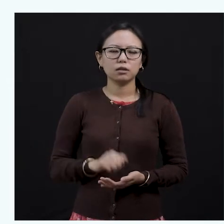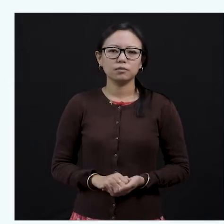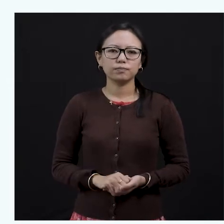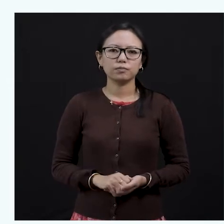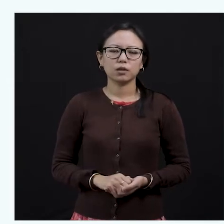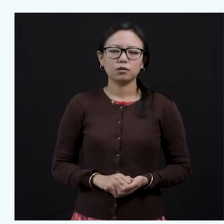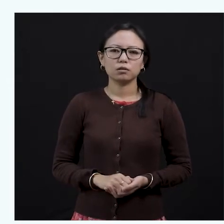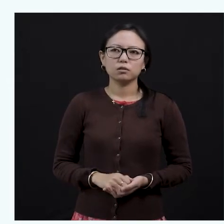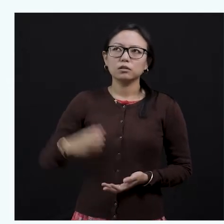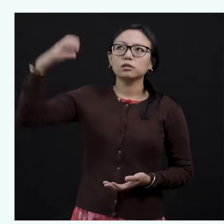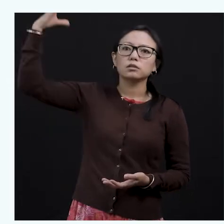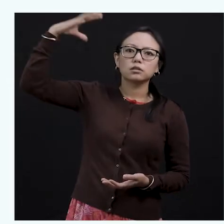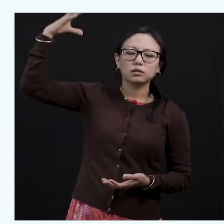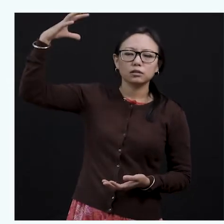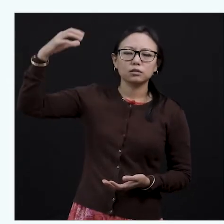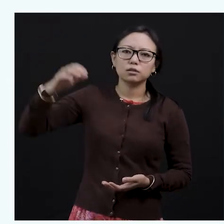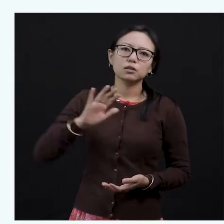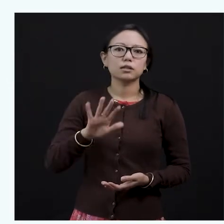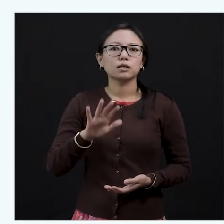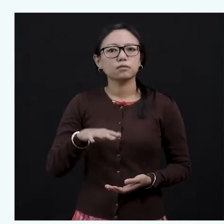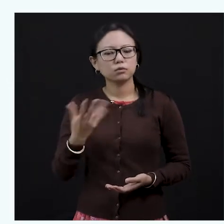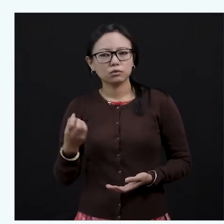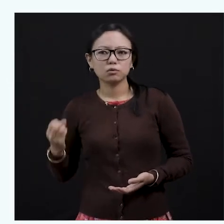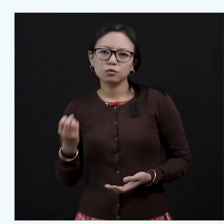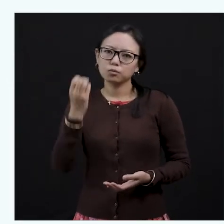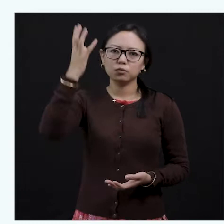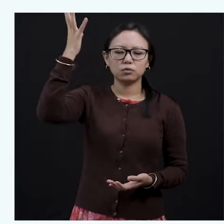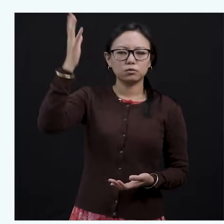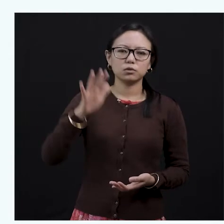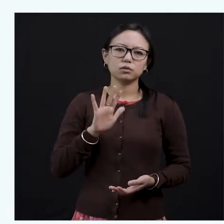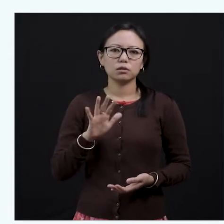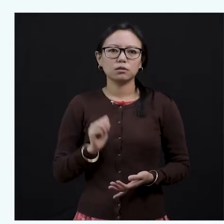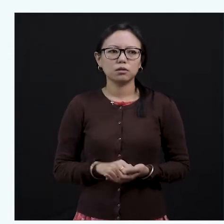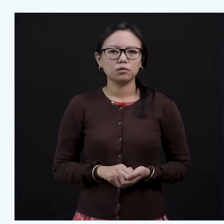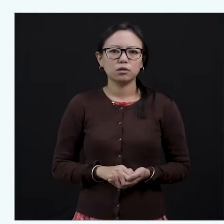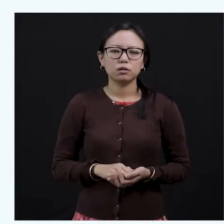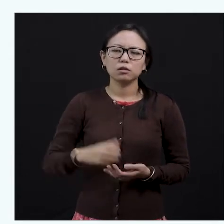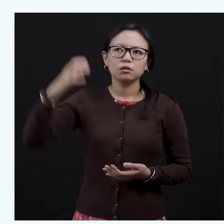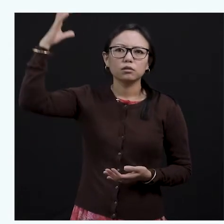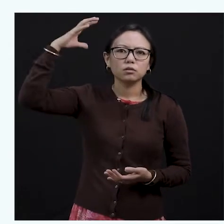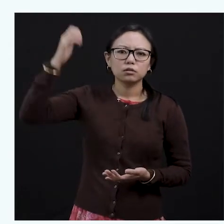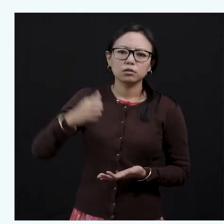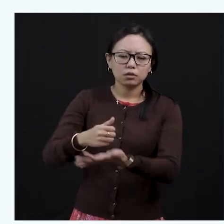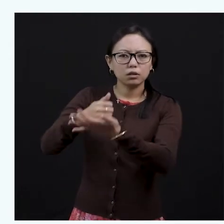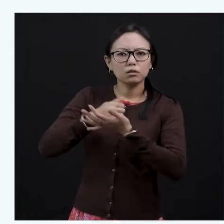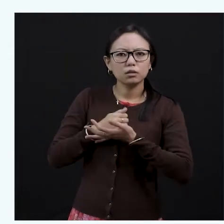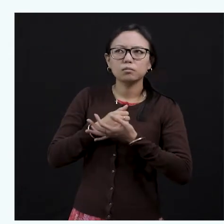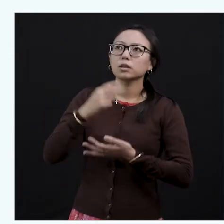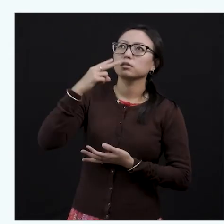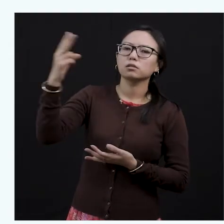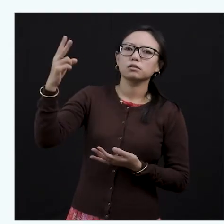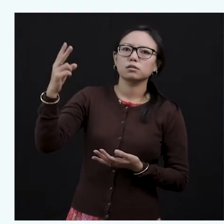have morning. Because of the sun, we can also see the other heavenly bodies like the moon and